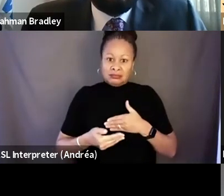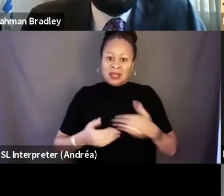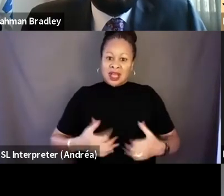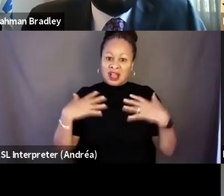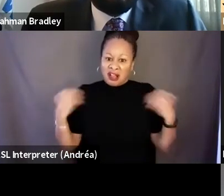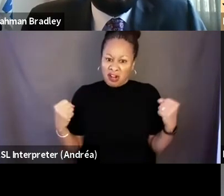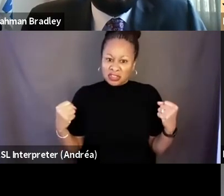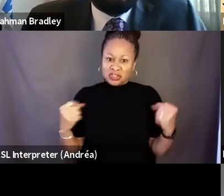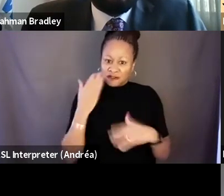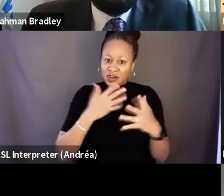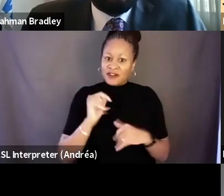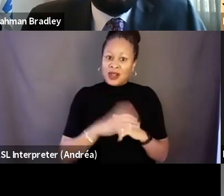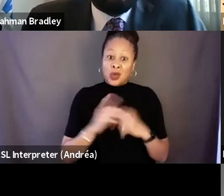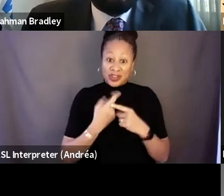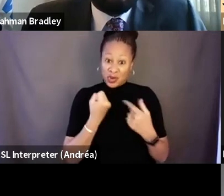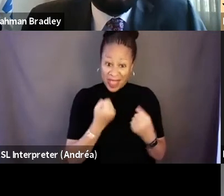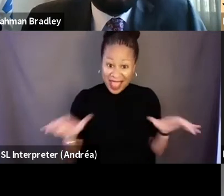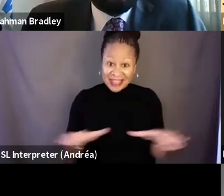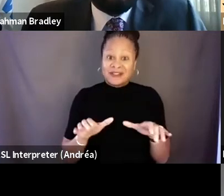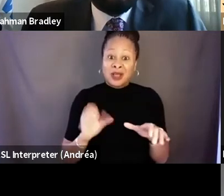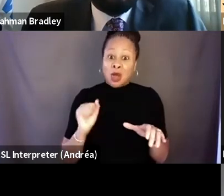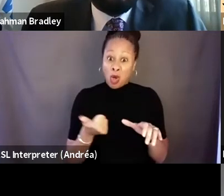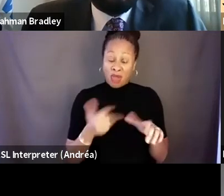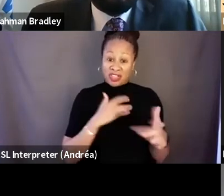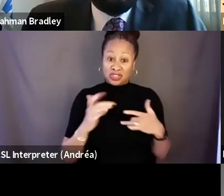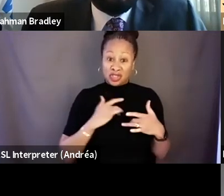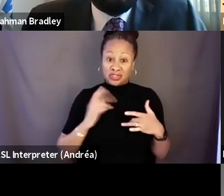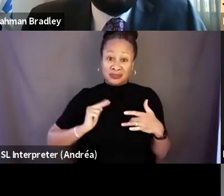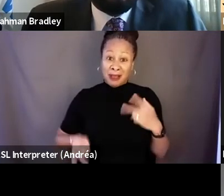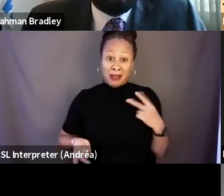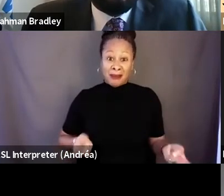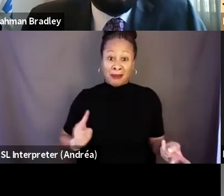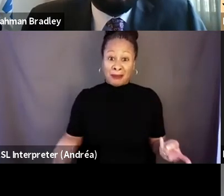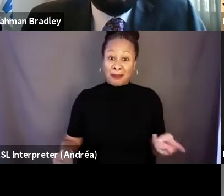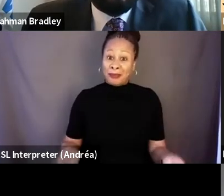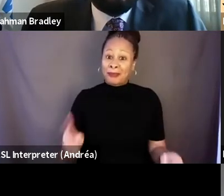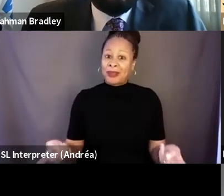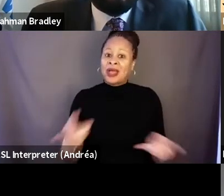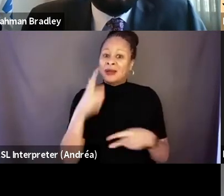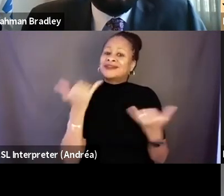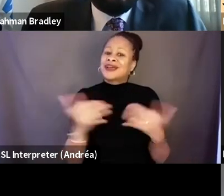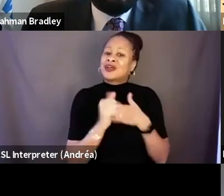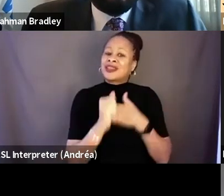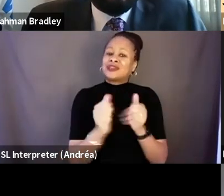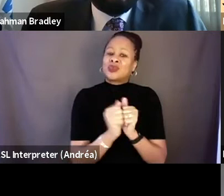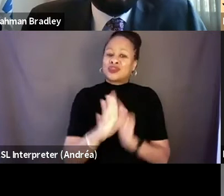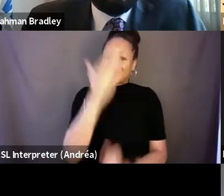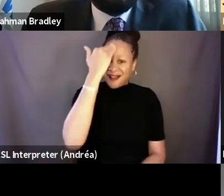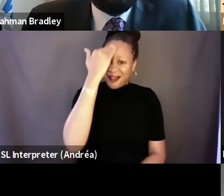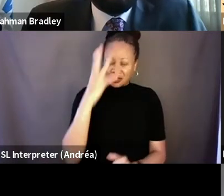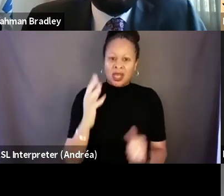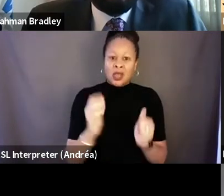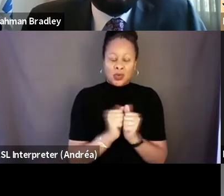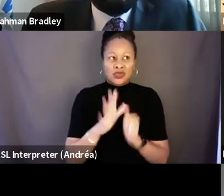activate, all those concerns usually fall away, because now you're leading with with your knowledge, right? You're leading